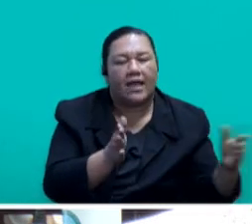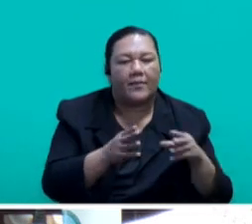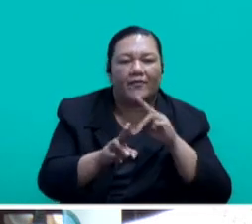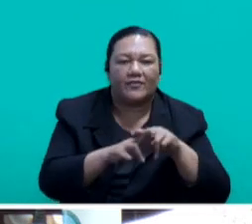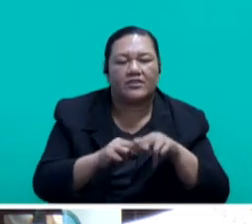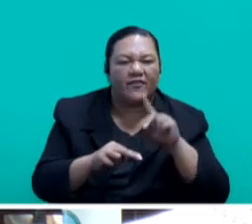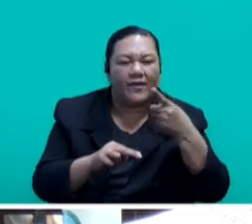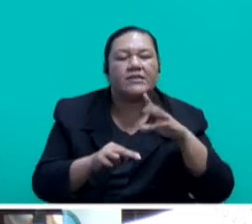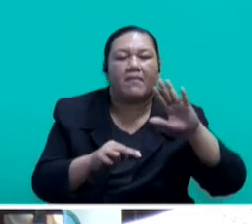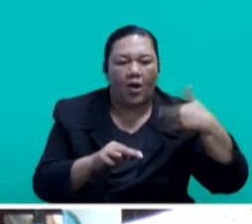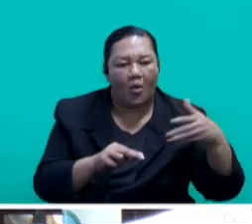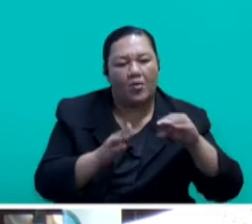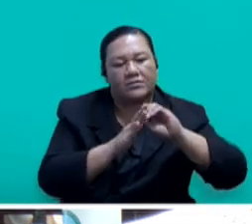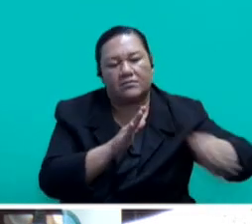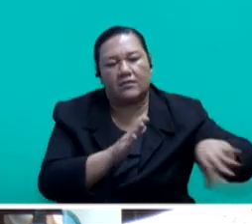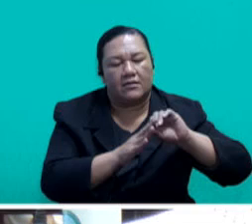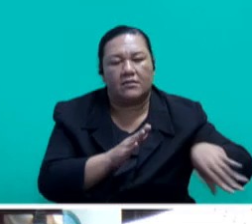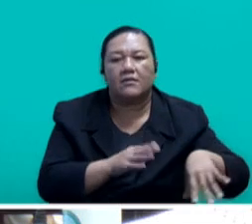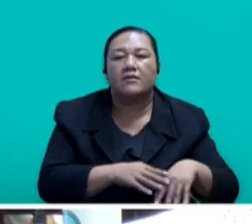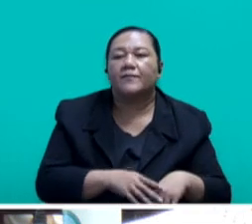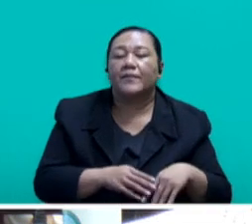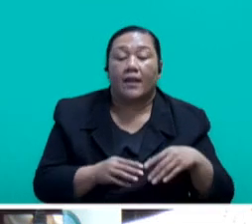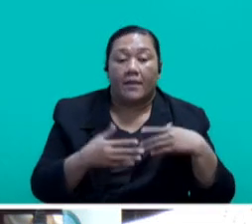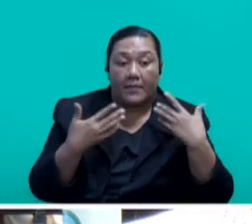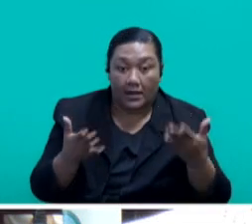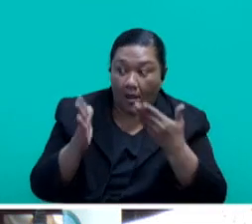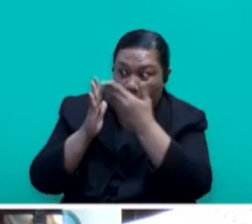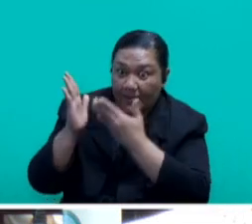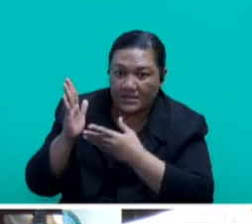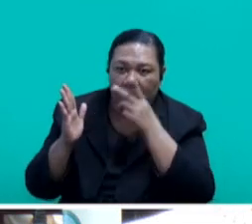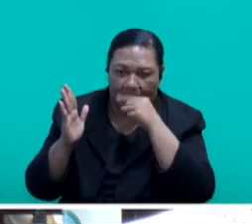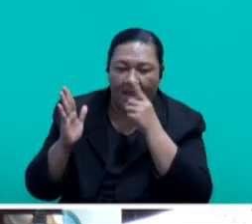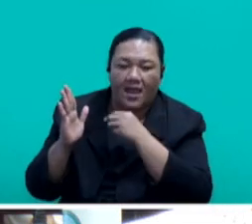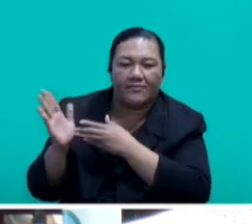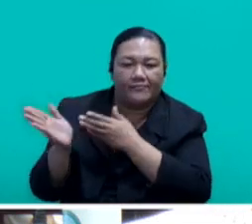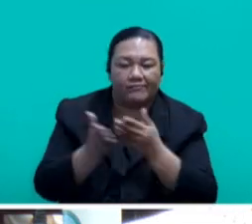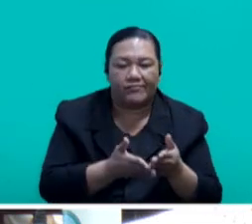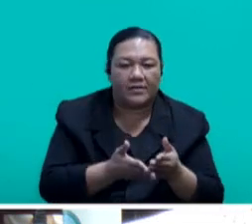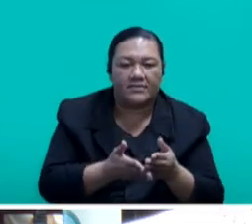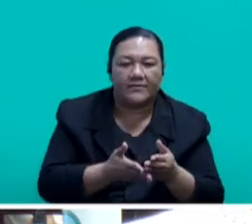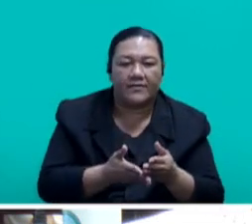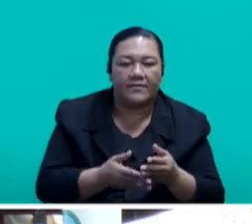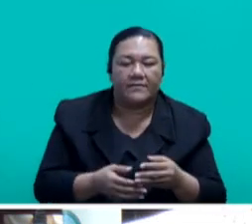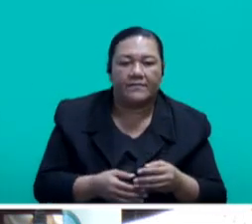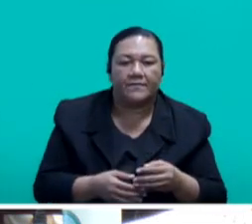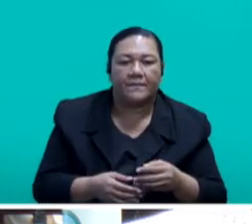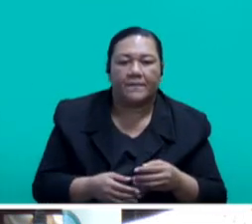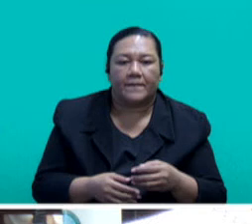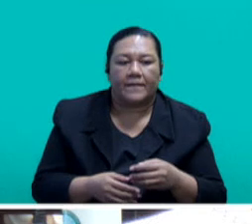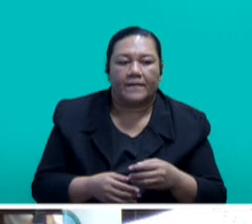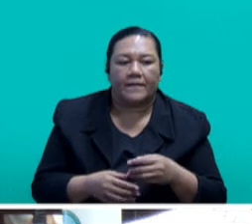down. With this budget, we will be able to get this baseline survey organized so we can track usage